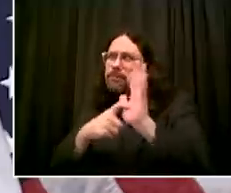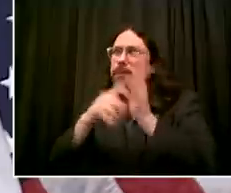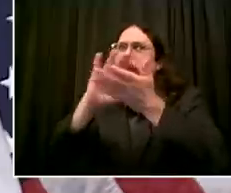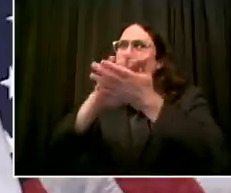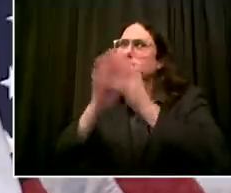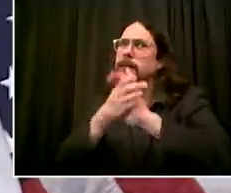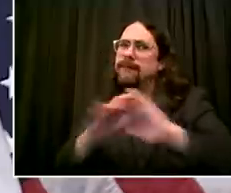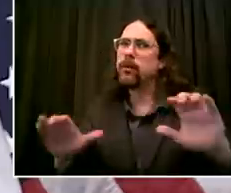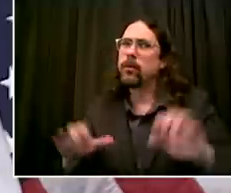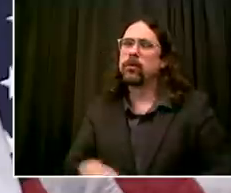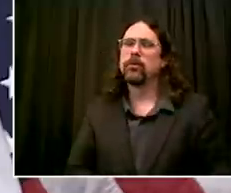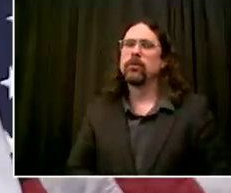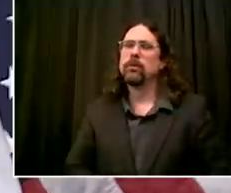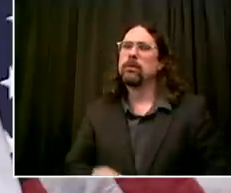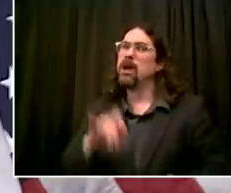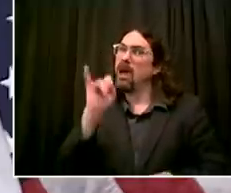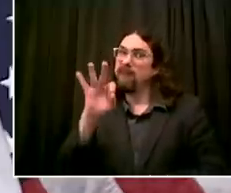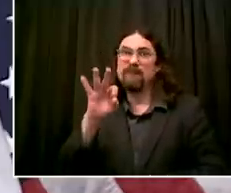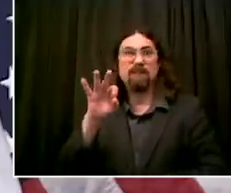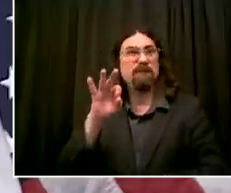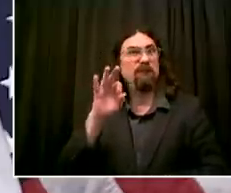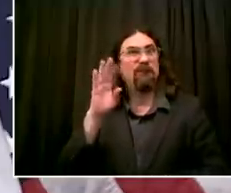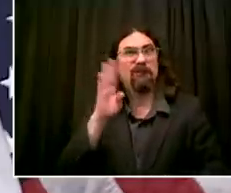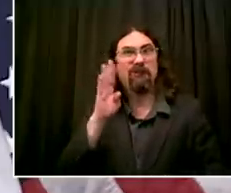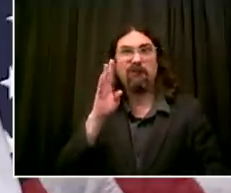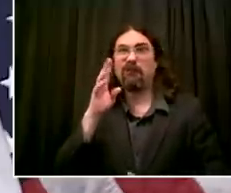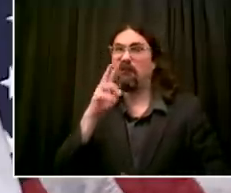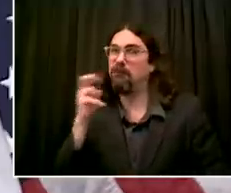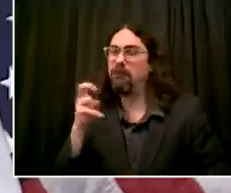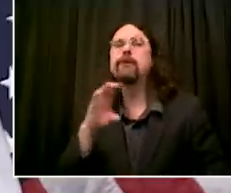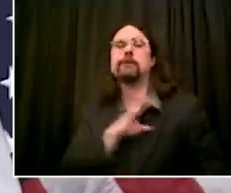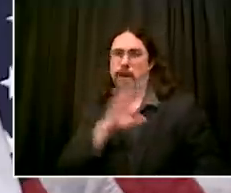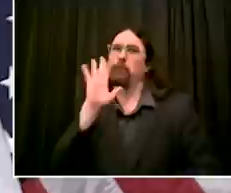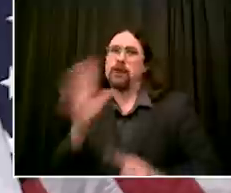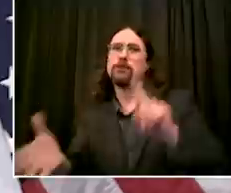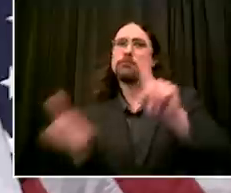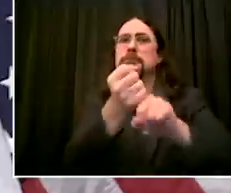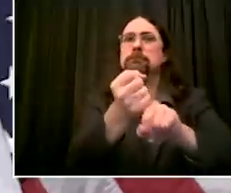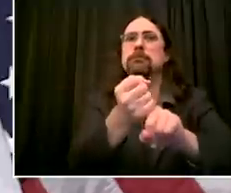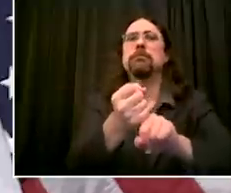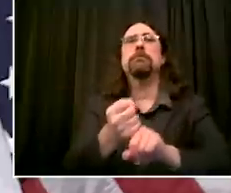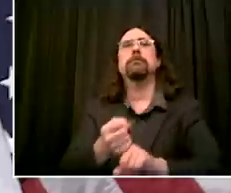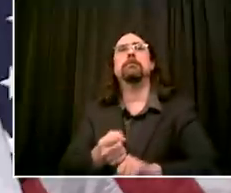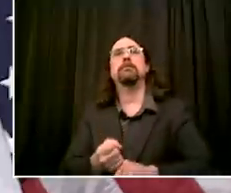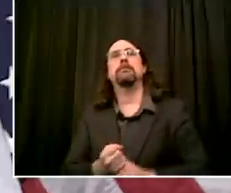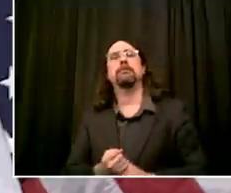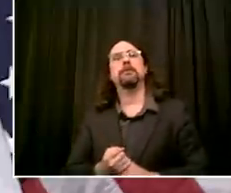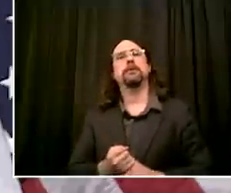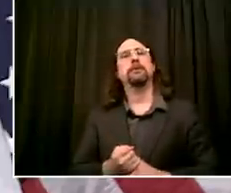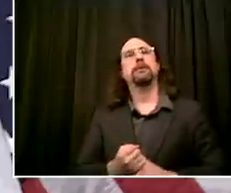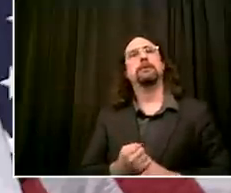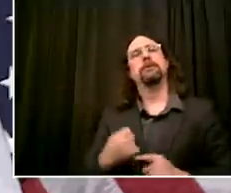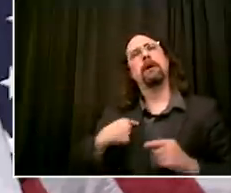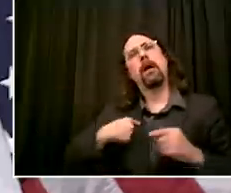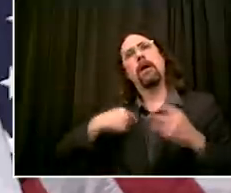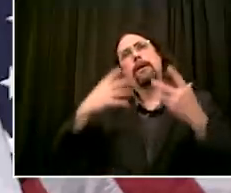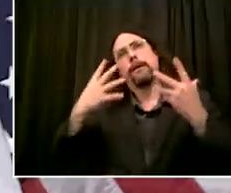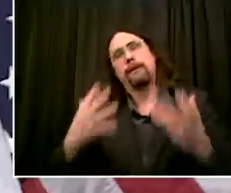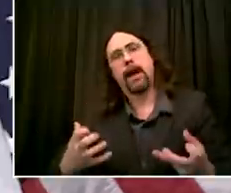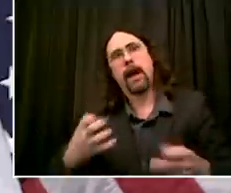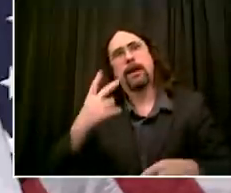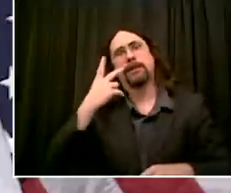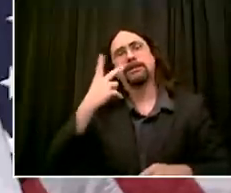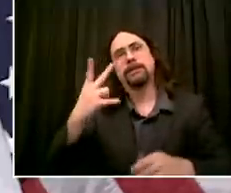I saw a great strategic planning process yesterday with Commissioner Shea, Chief Monahan, Chief